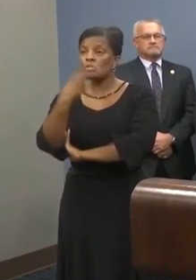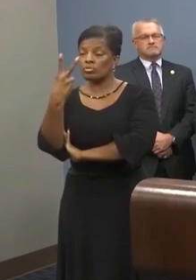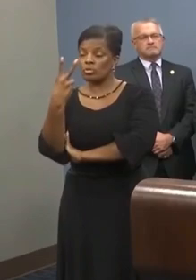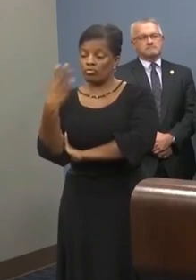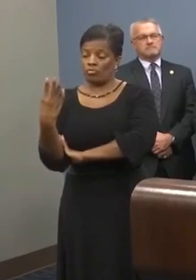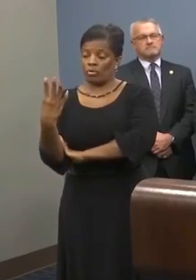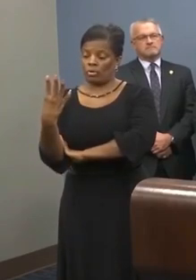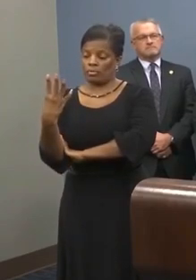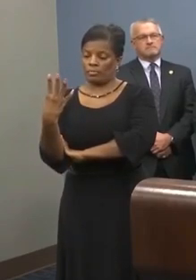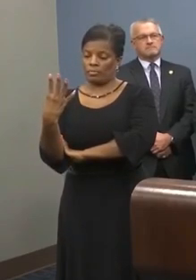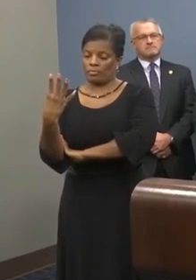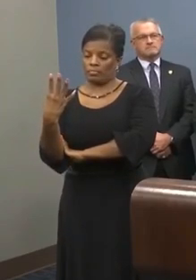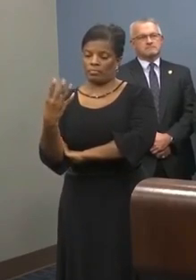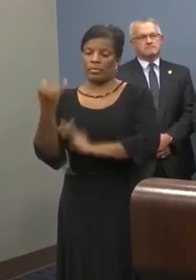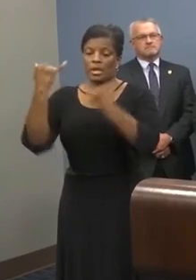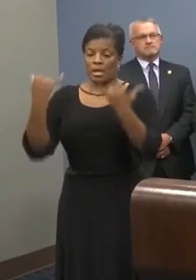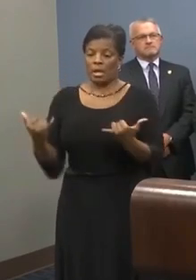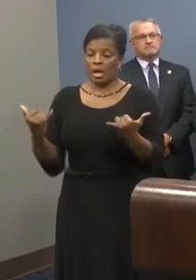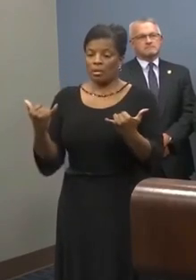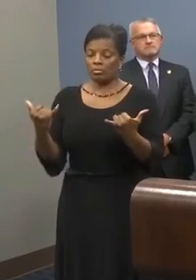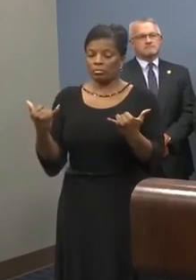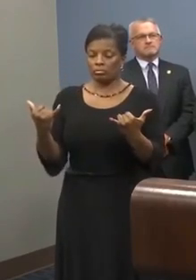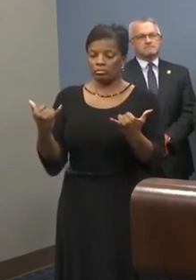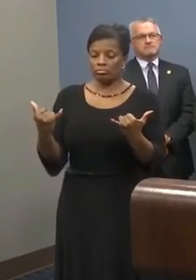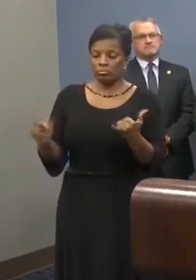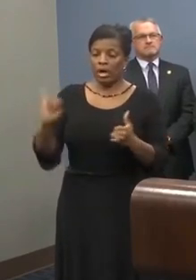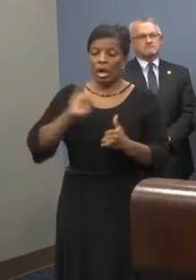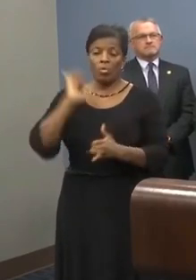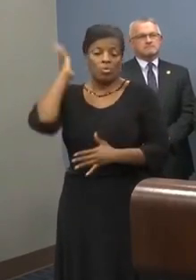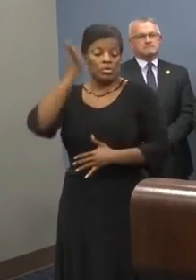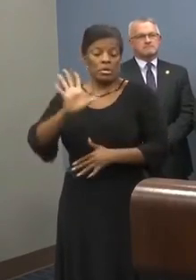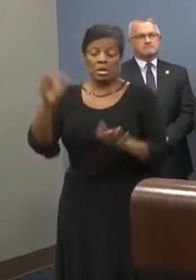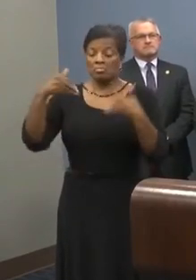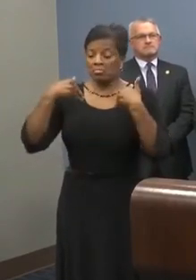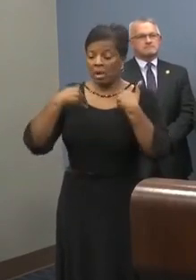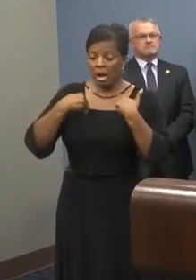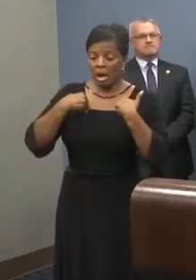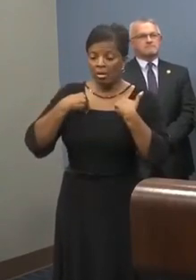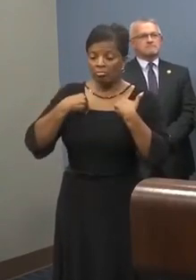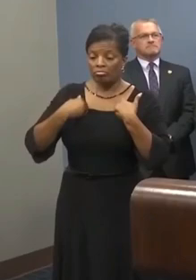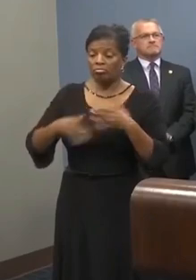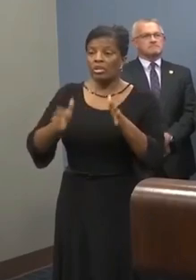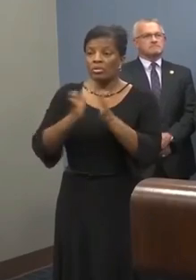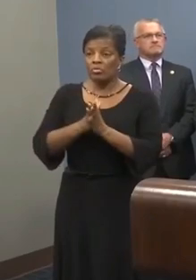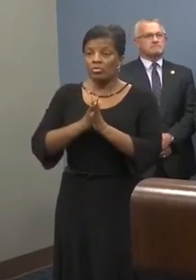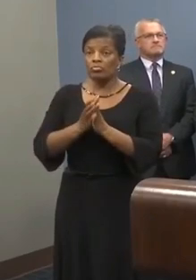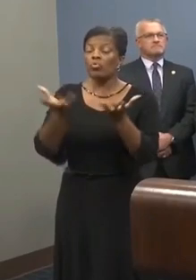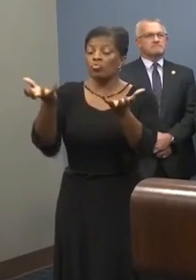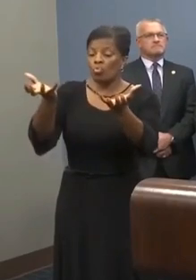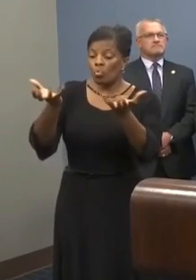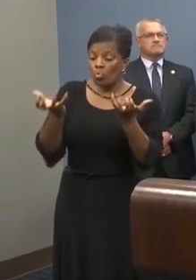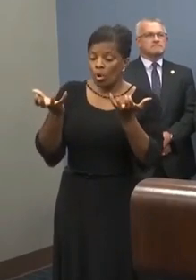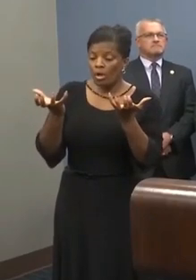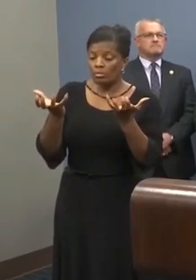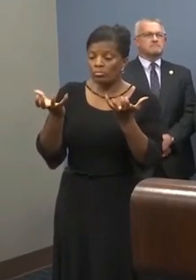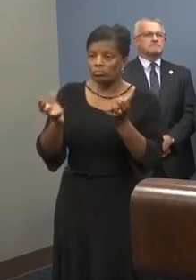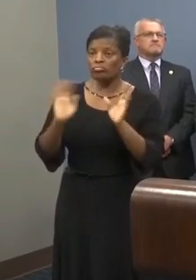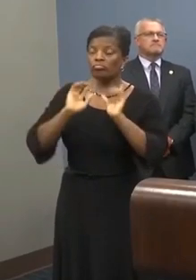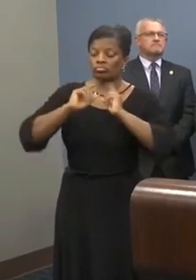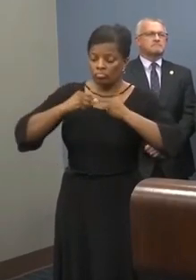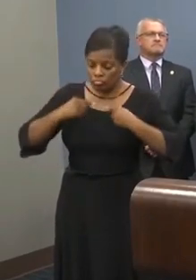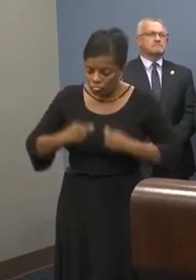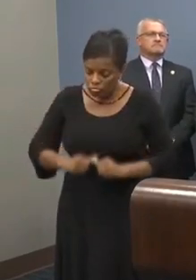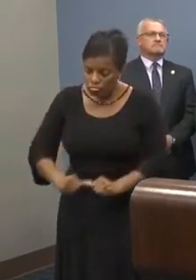old. Now, unfortunately, I will not have the answers that you are going to want. This is an